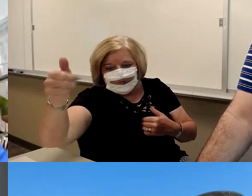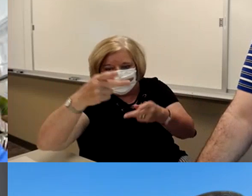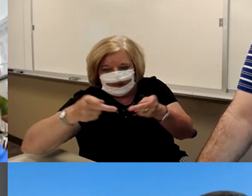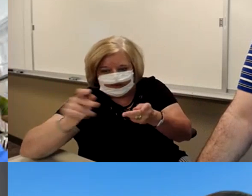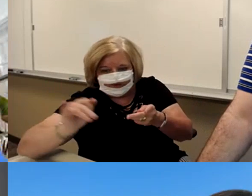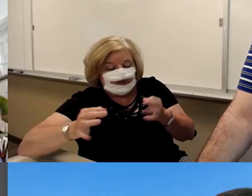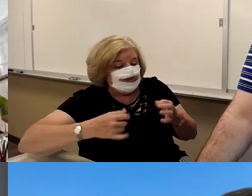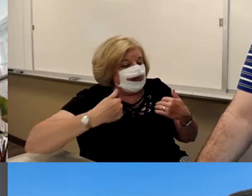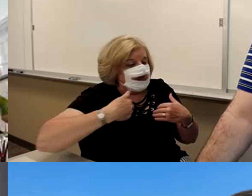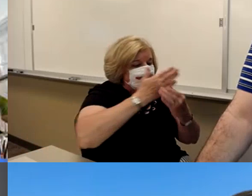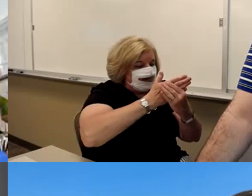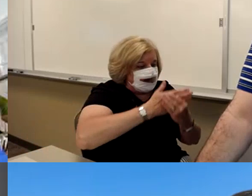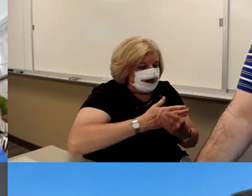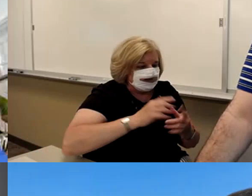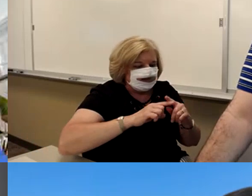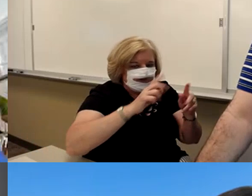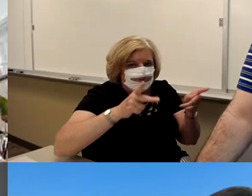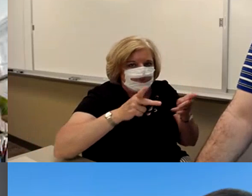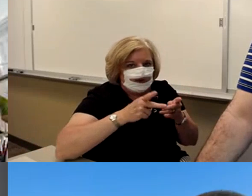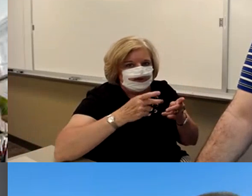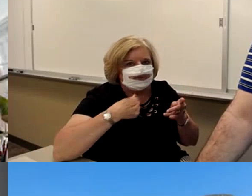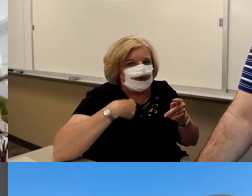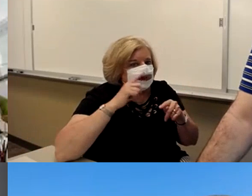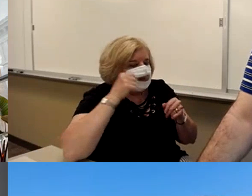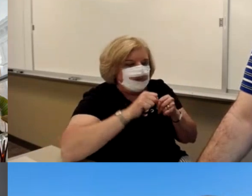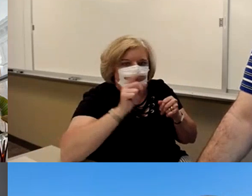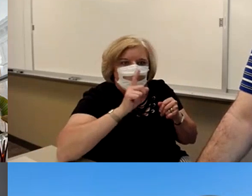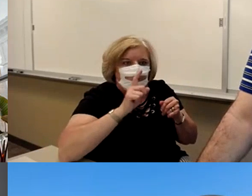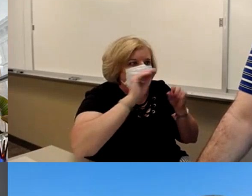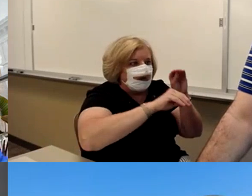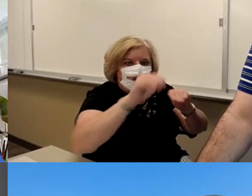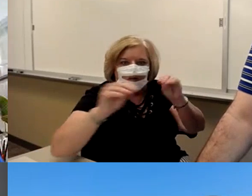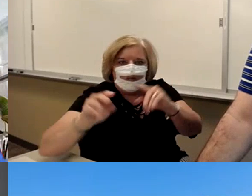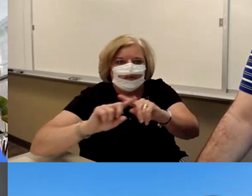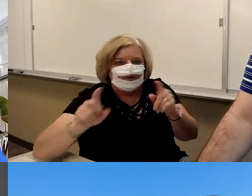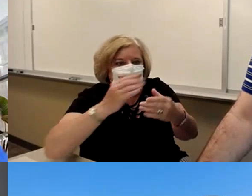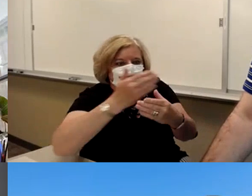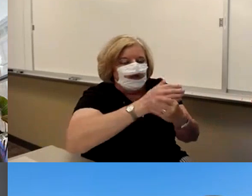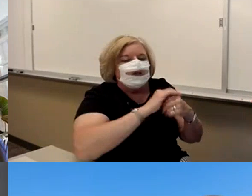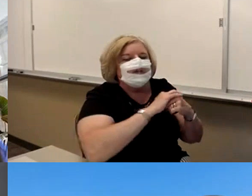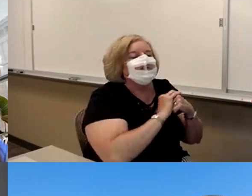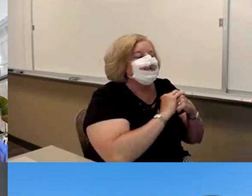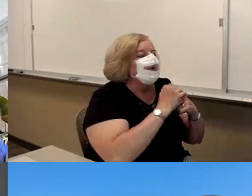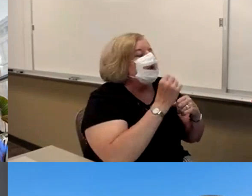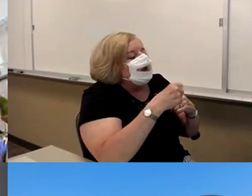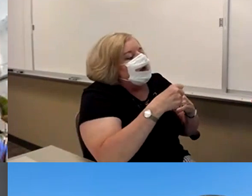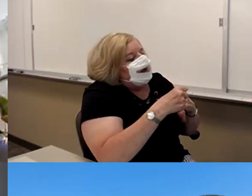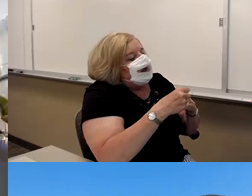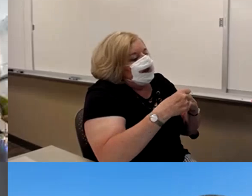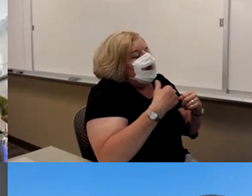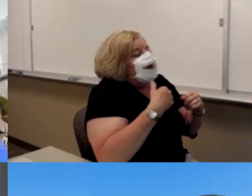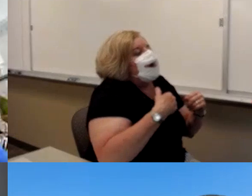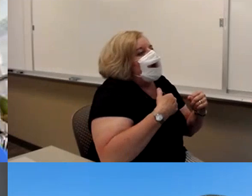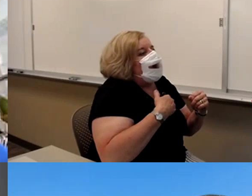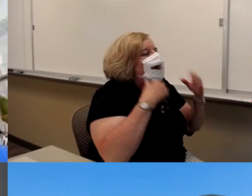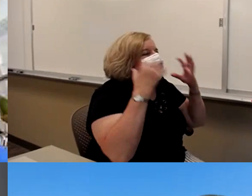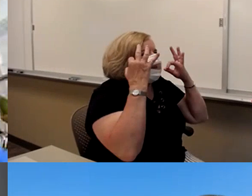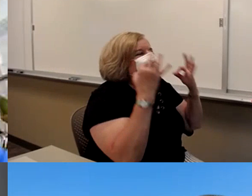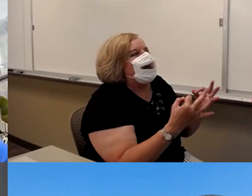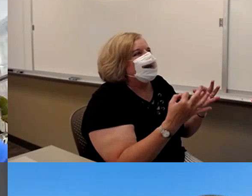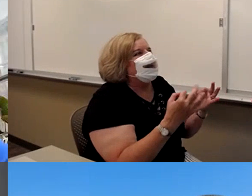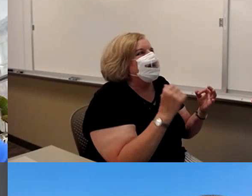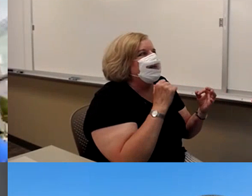have files in lots of different places, I'm not going to remember where I put the thing. Mm-hmm. Yeah, so I chose not to send it as